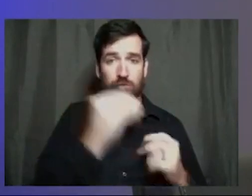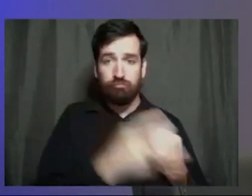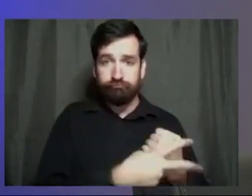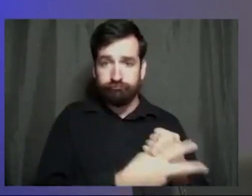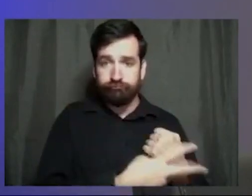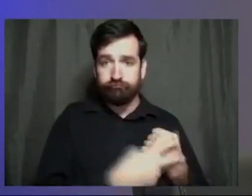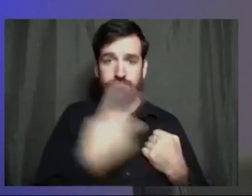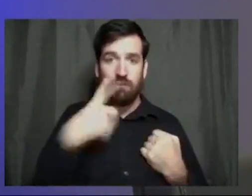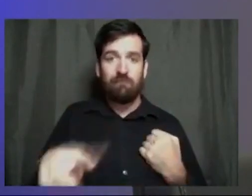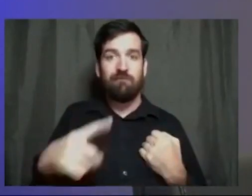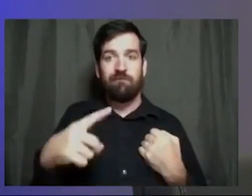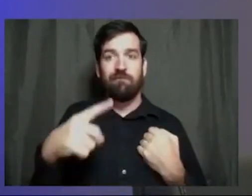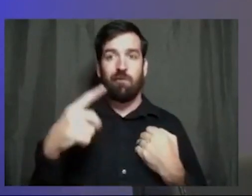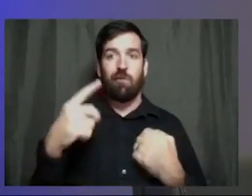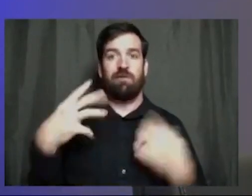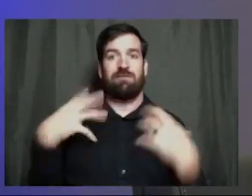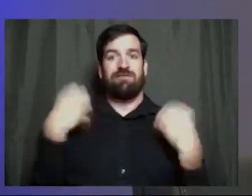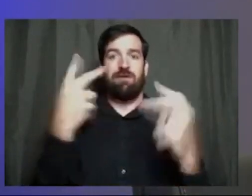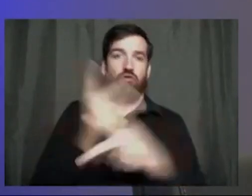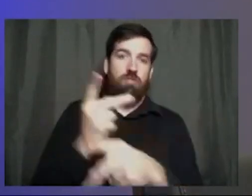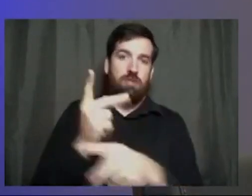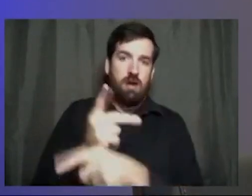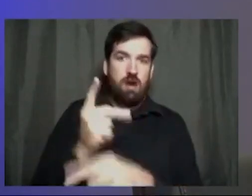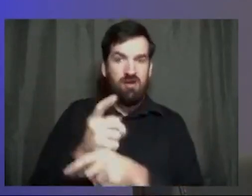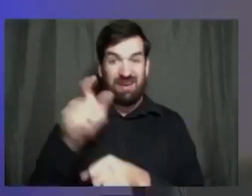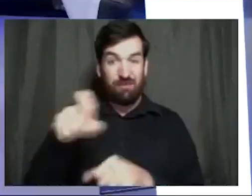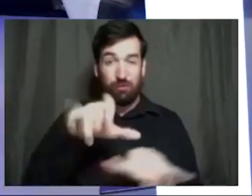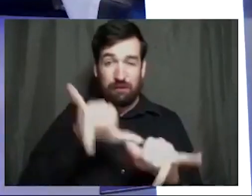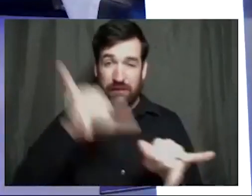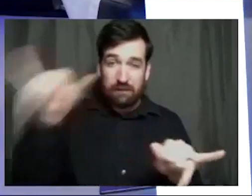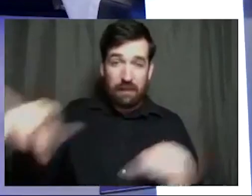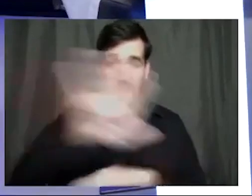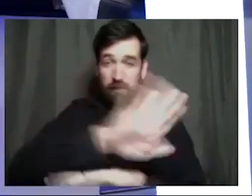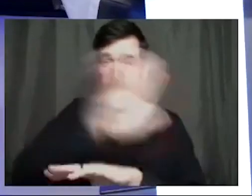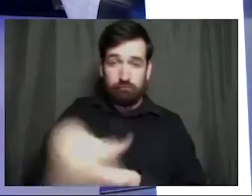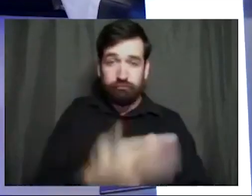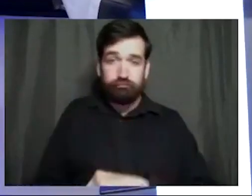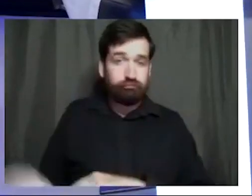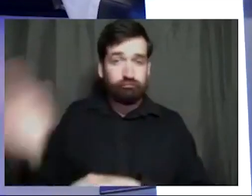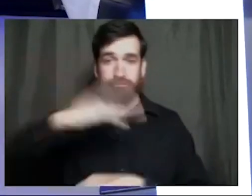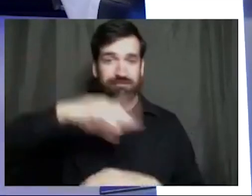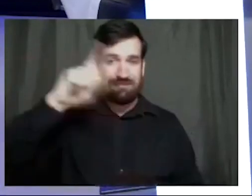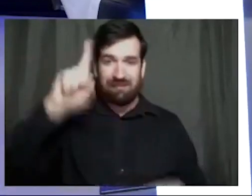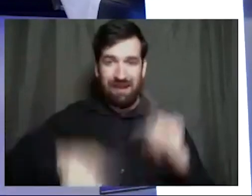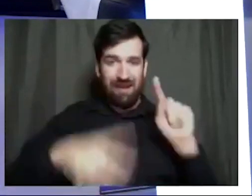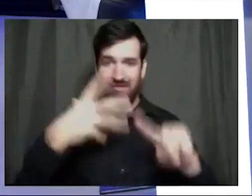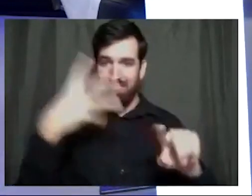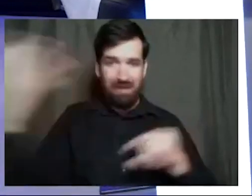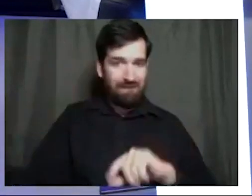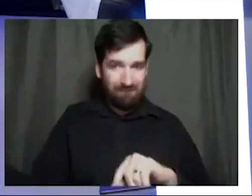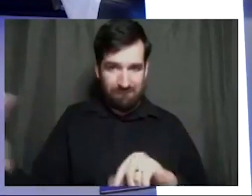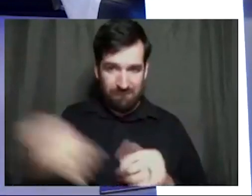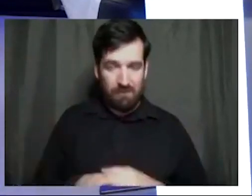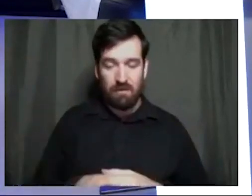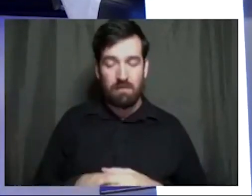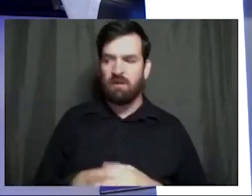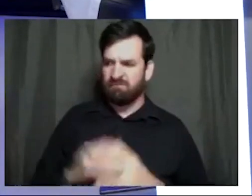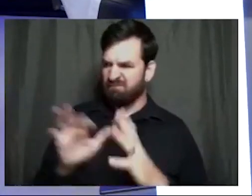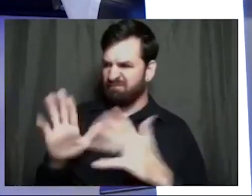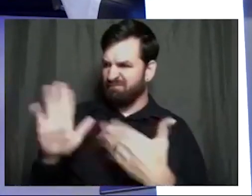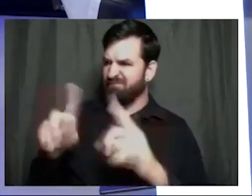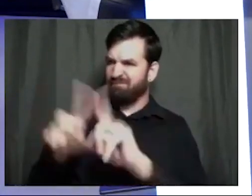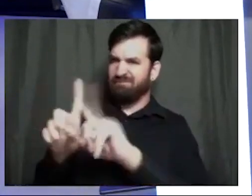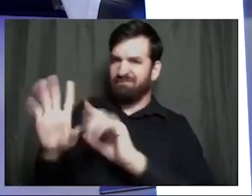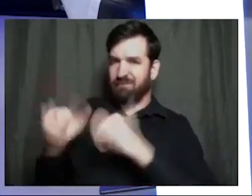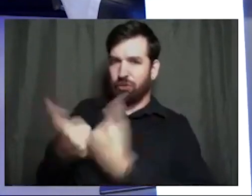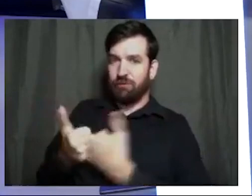need to stay there 24/7 and really can't go home right now. Well, you think of all the all the challenges anyway during a pandemic, and now